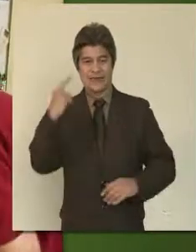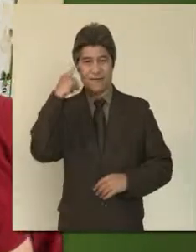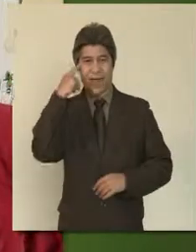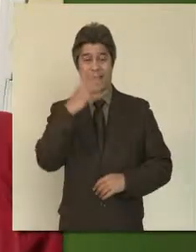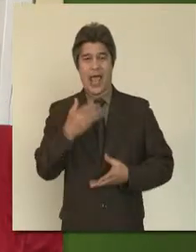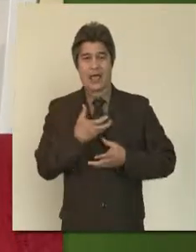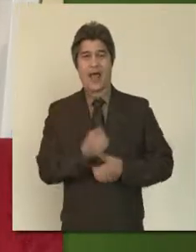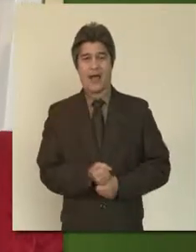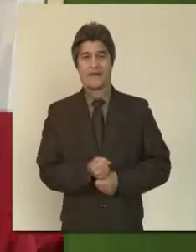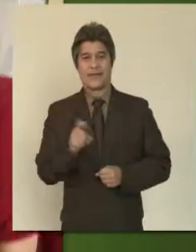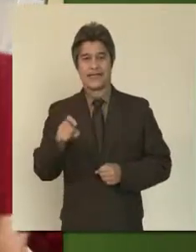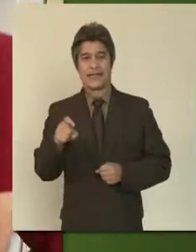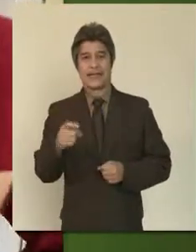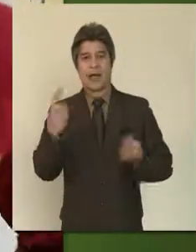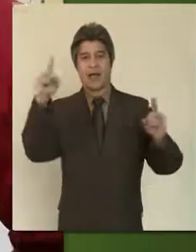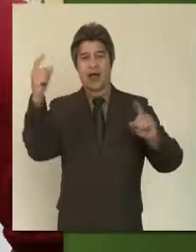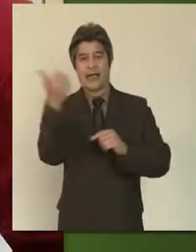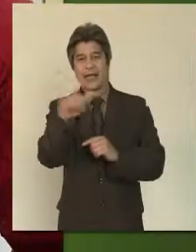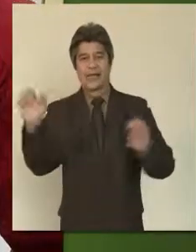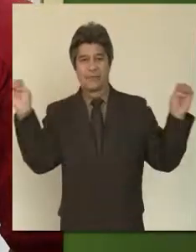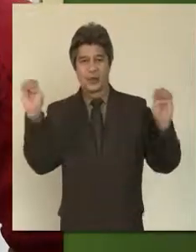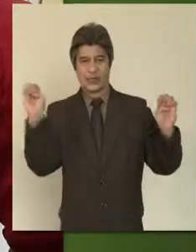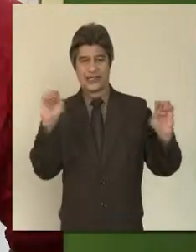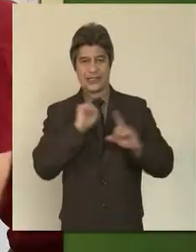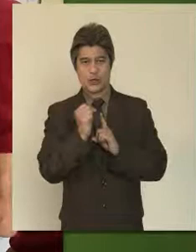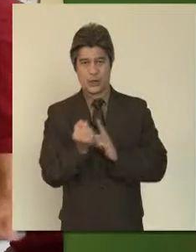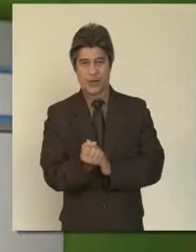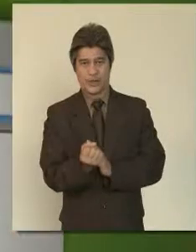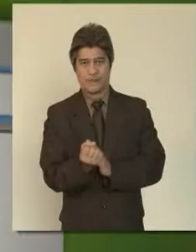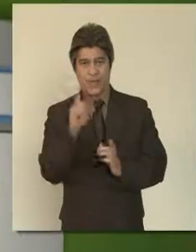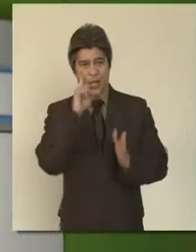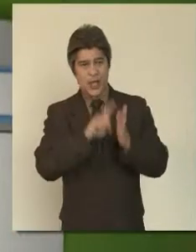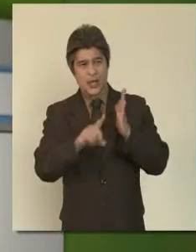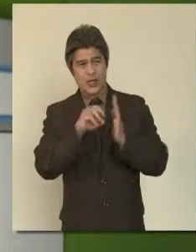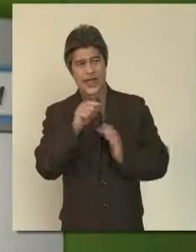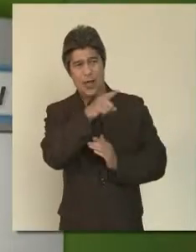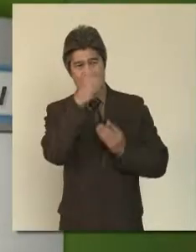mind and confidence needed to get through any emergency situation.